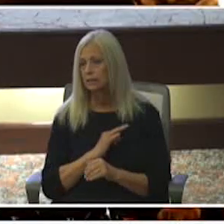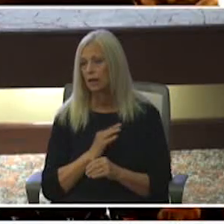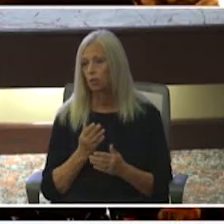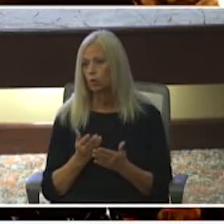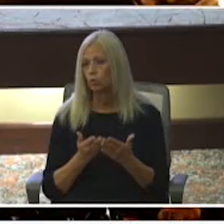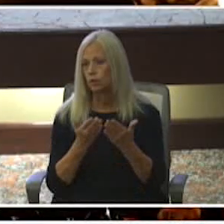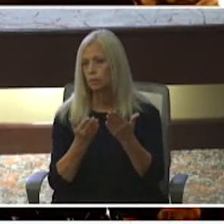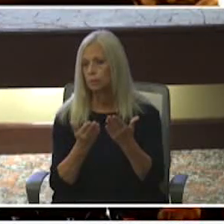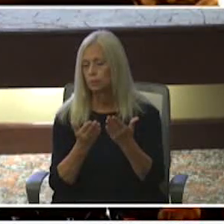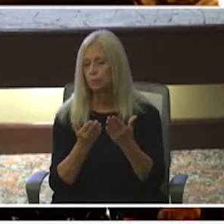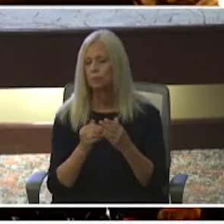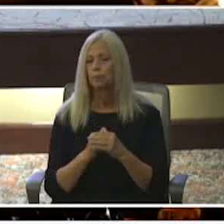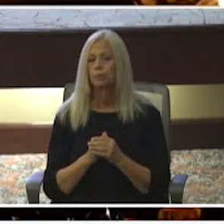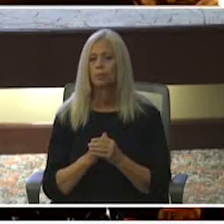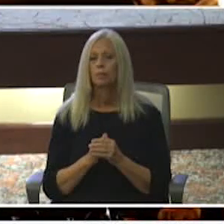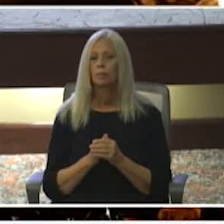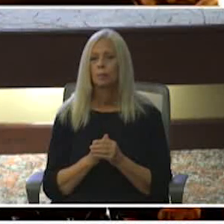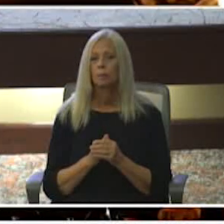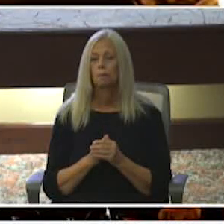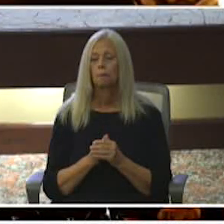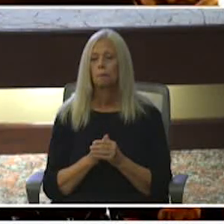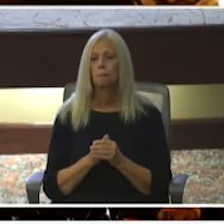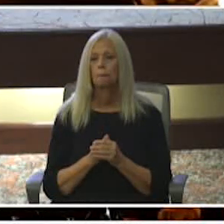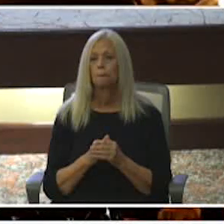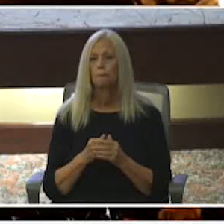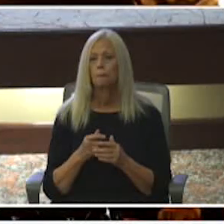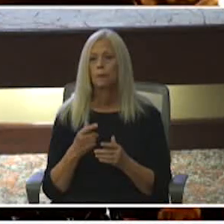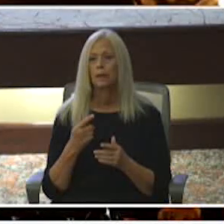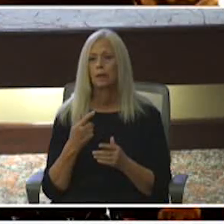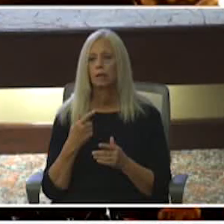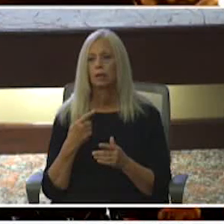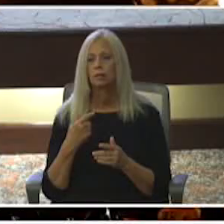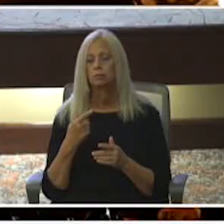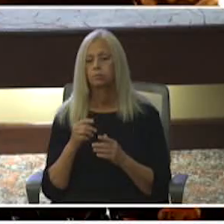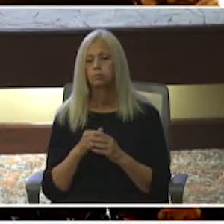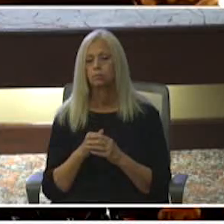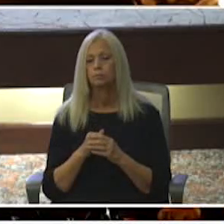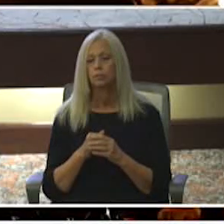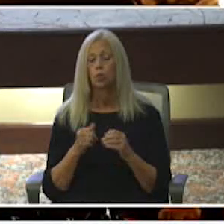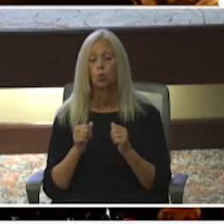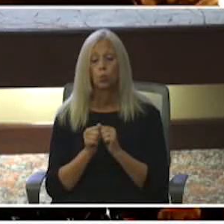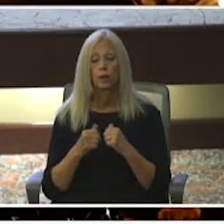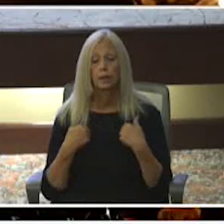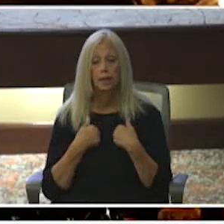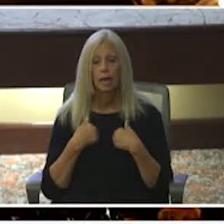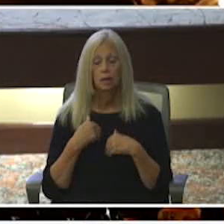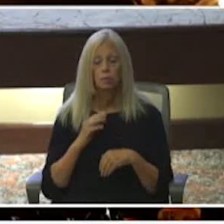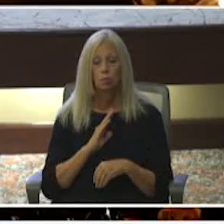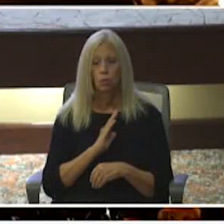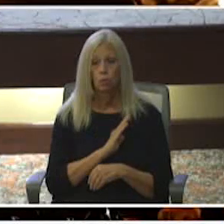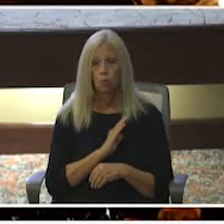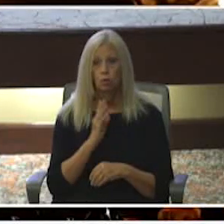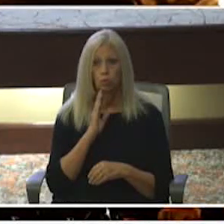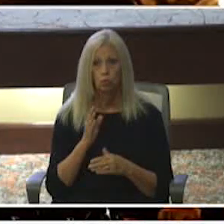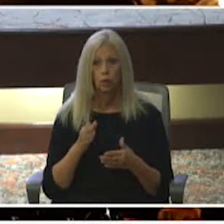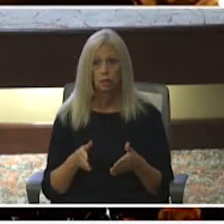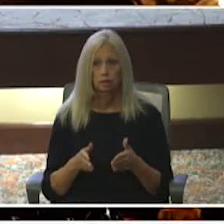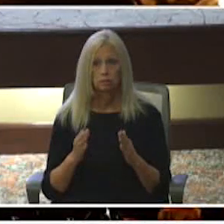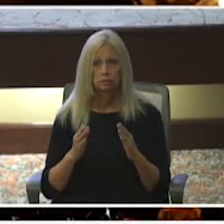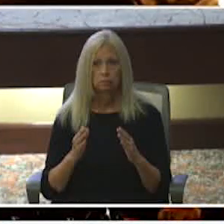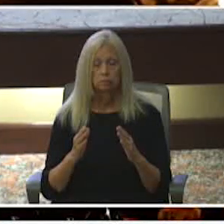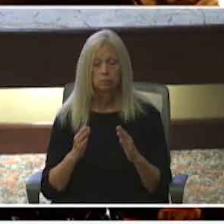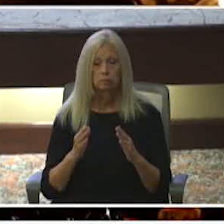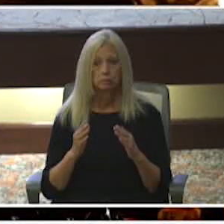Yeah, so we were very interjected into this process with the Animal Welfare Board, and we're in alignment with the Animal Welfare Board as